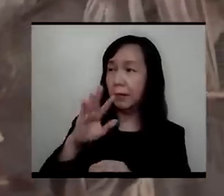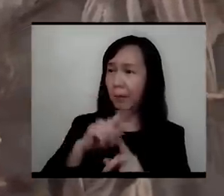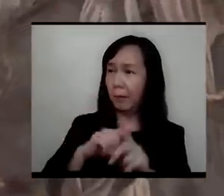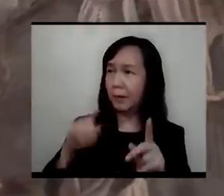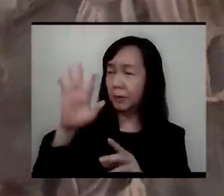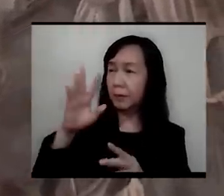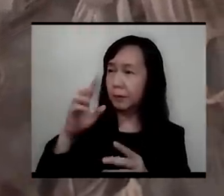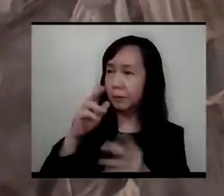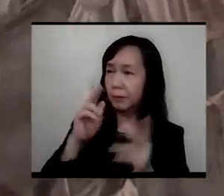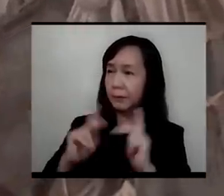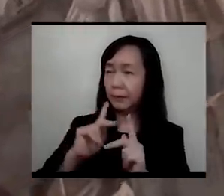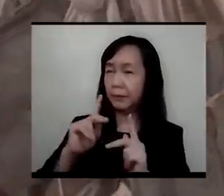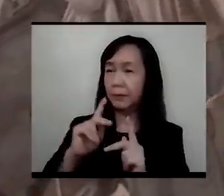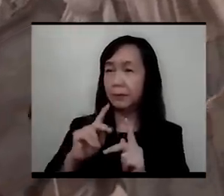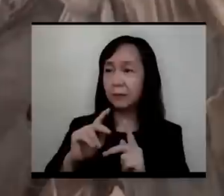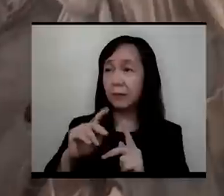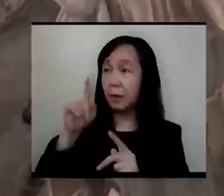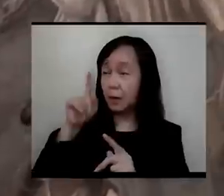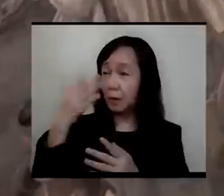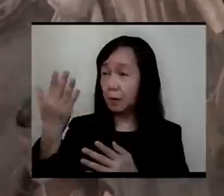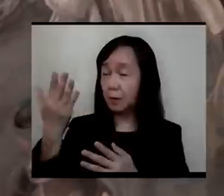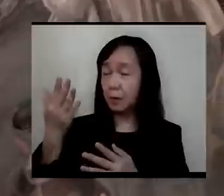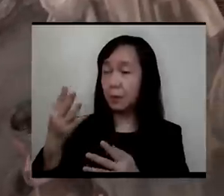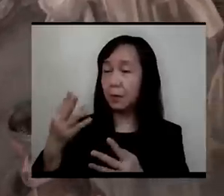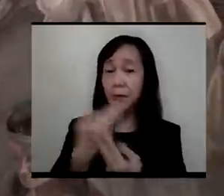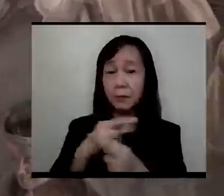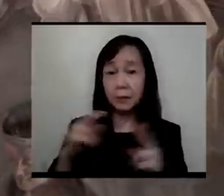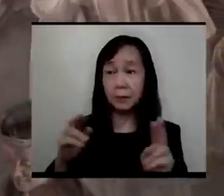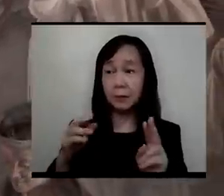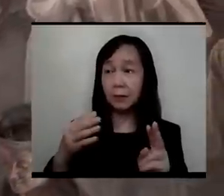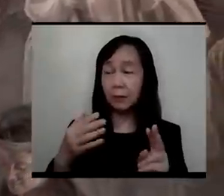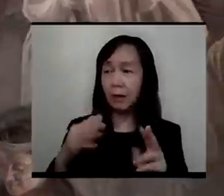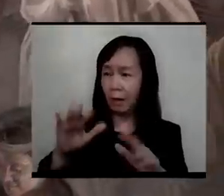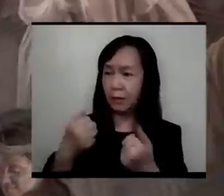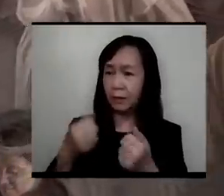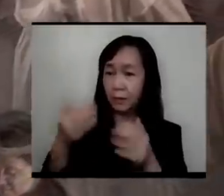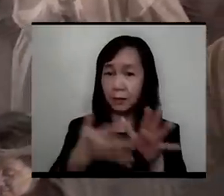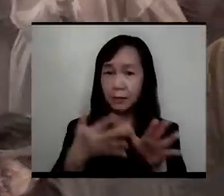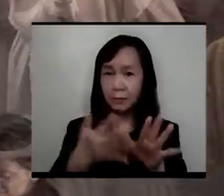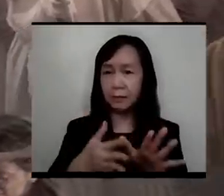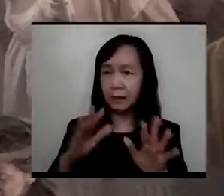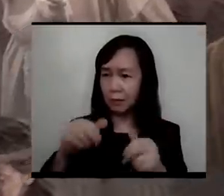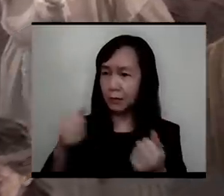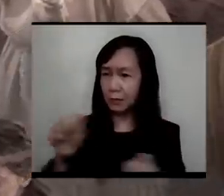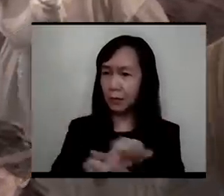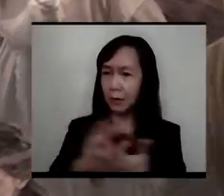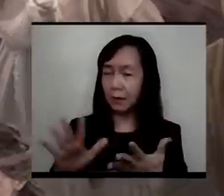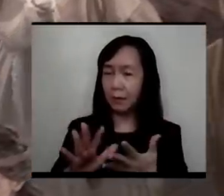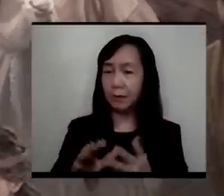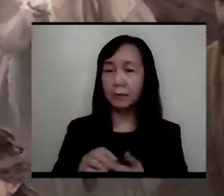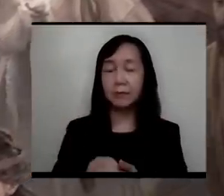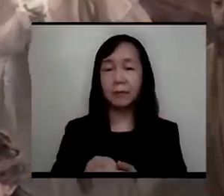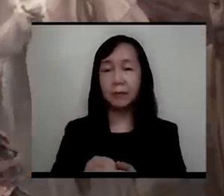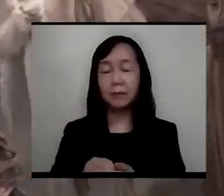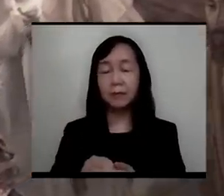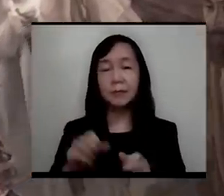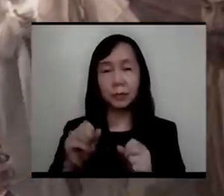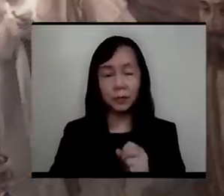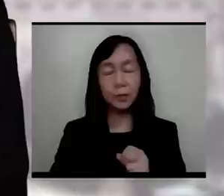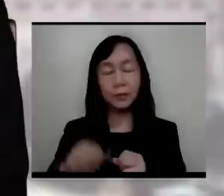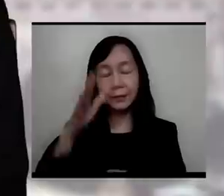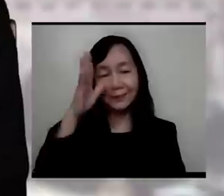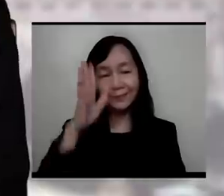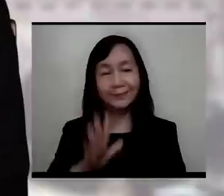liberated them How could you destroy them? How could you leave them? And God relented of his anger and punishment